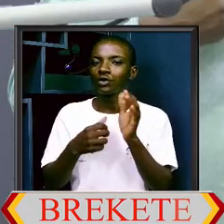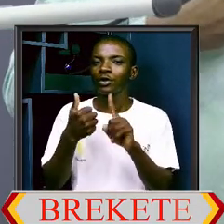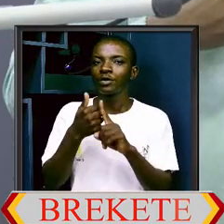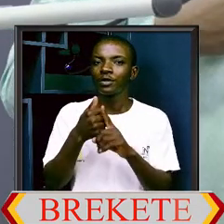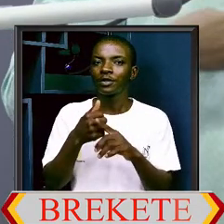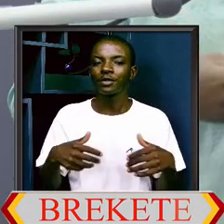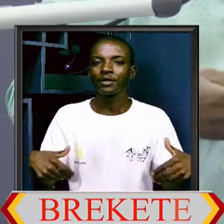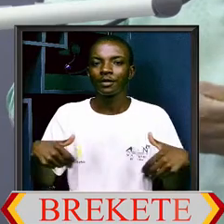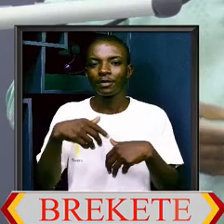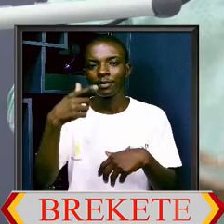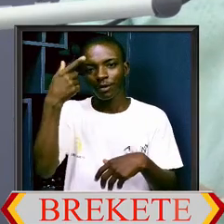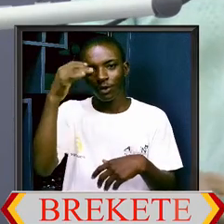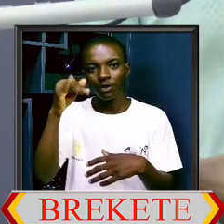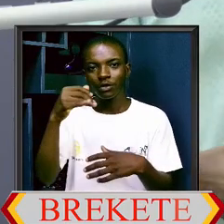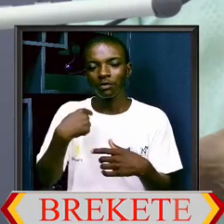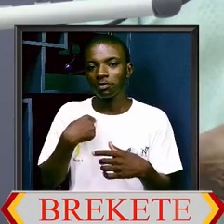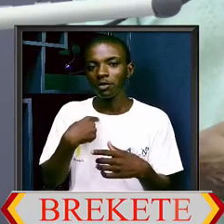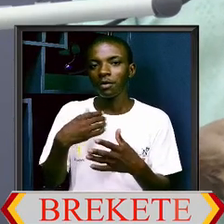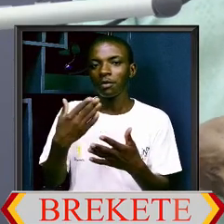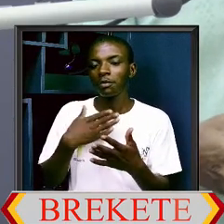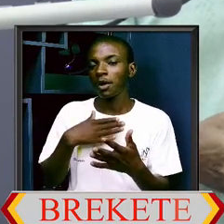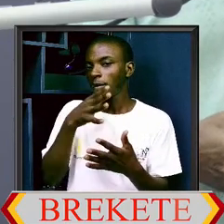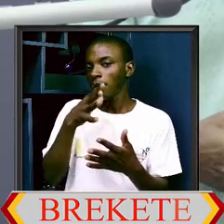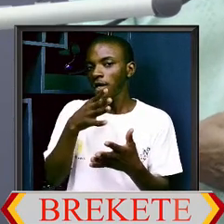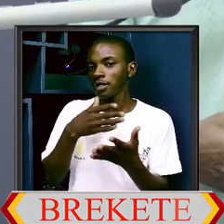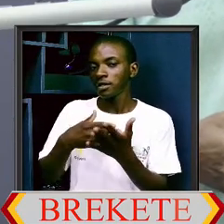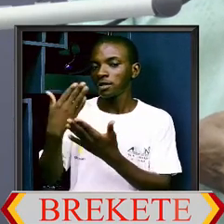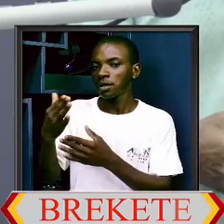judge because of me my mama sell her